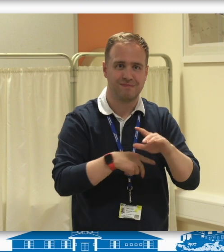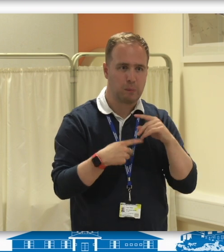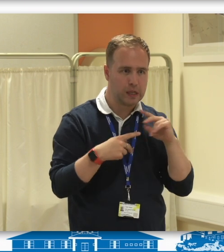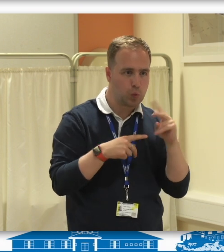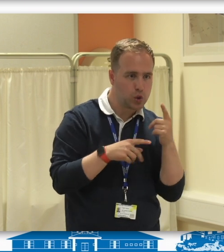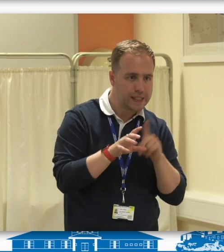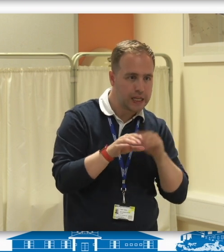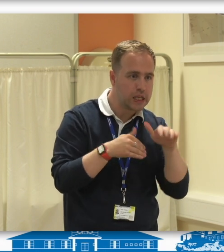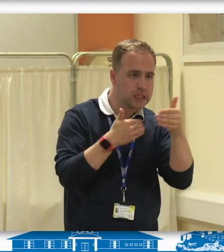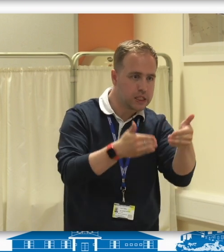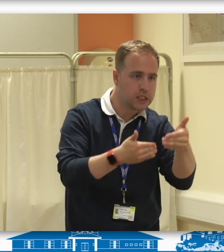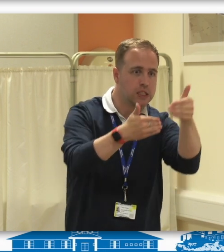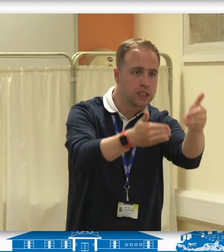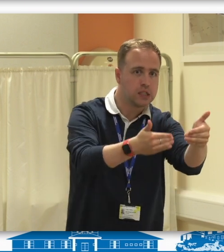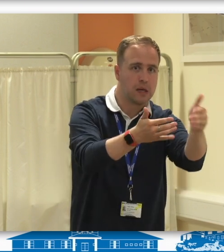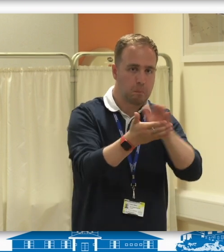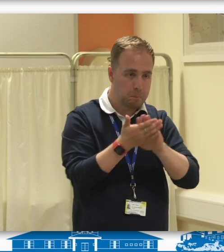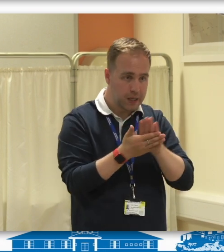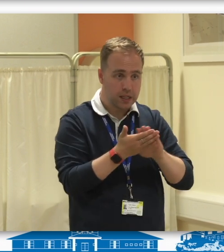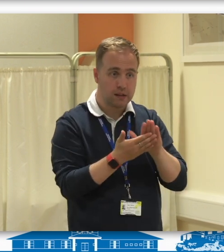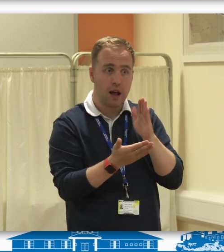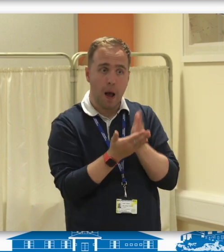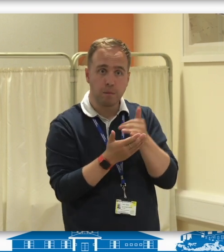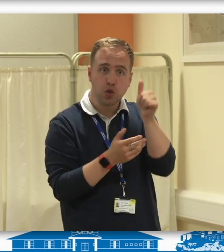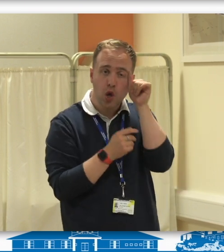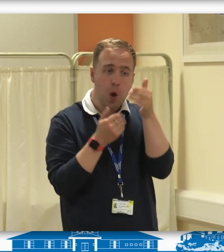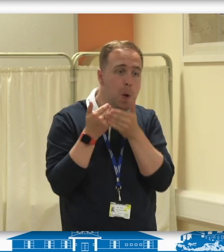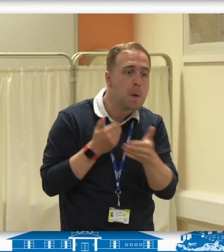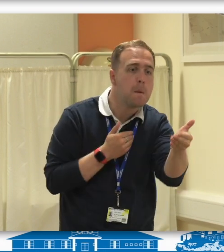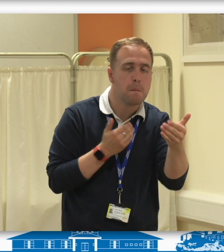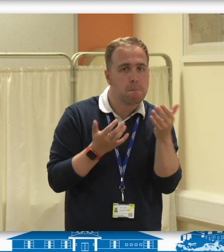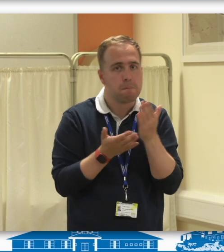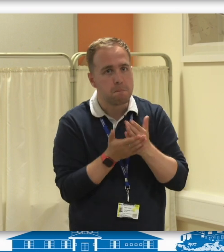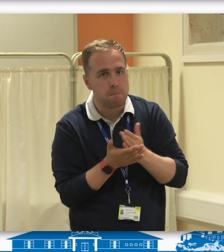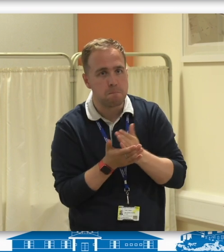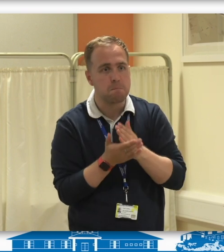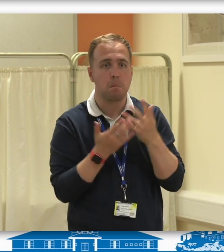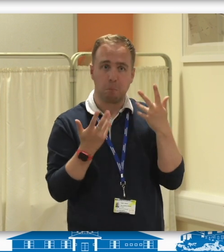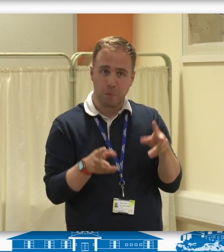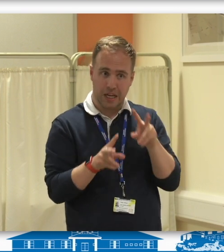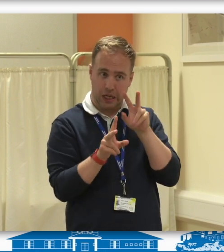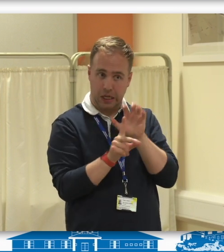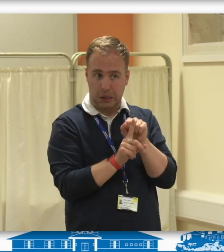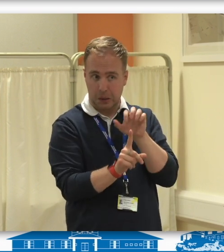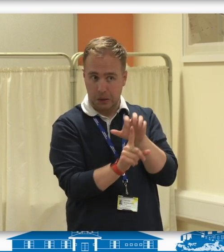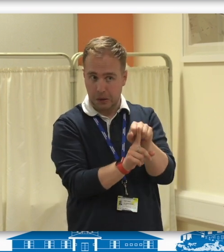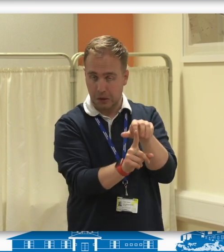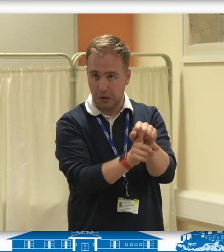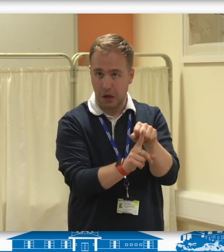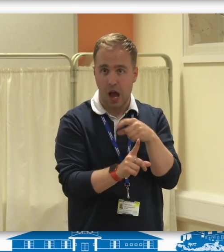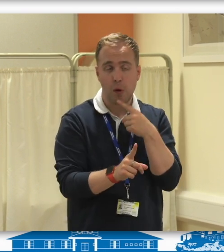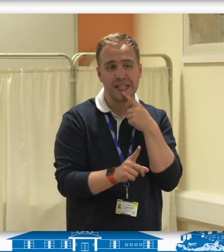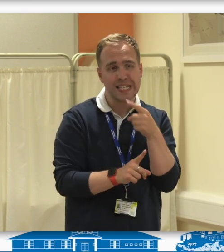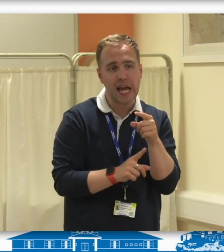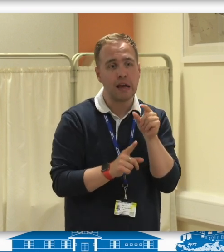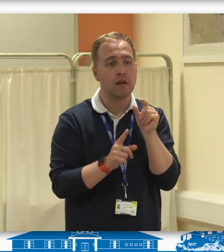so we're not really sure what's going to happen, whether, but we are seeing, I would say, a